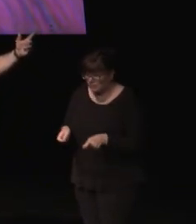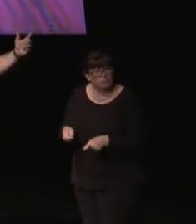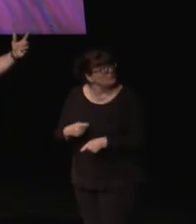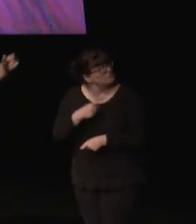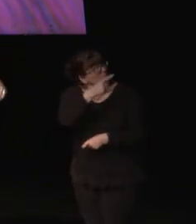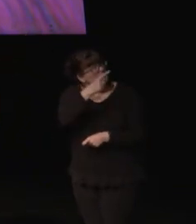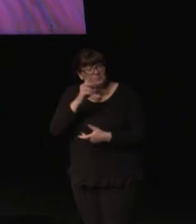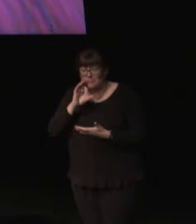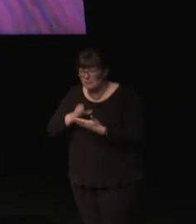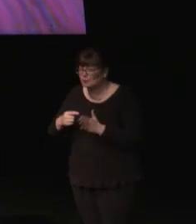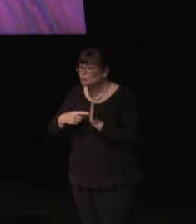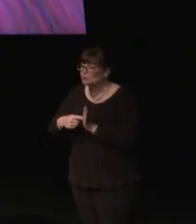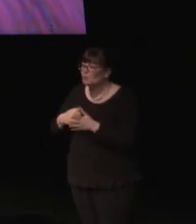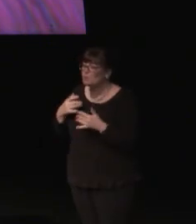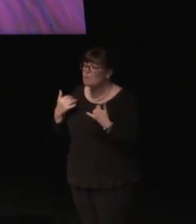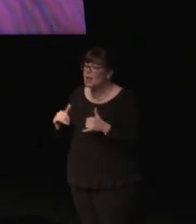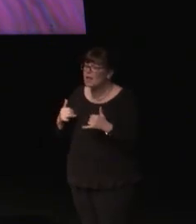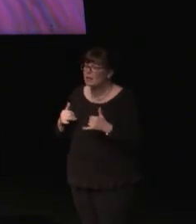playing